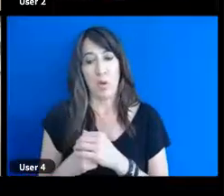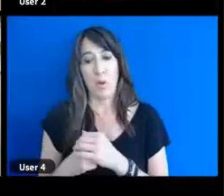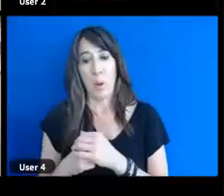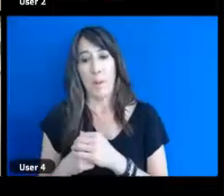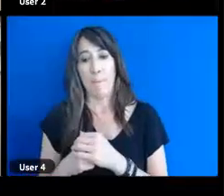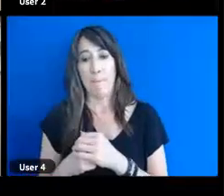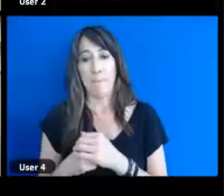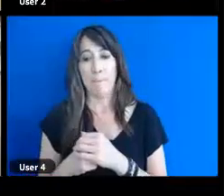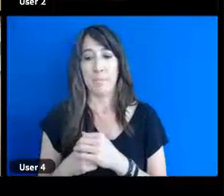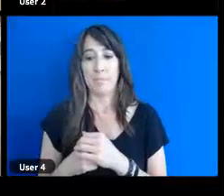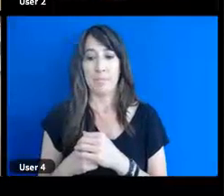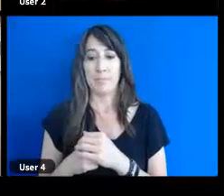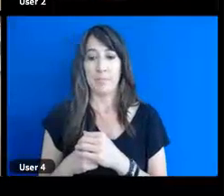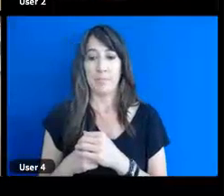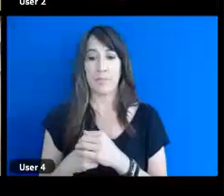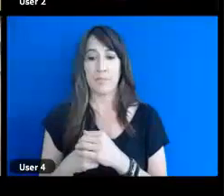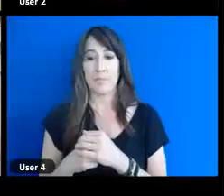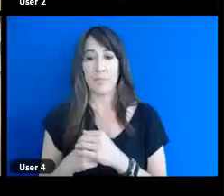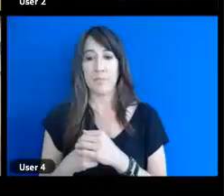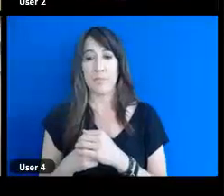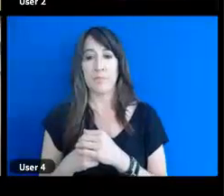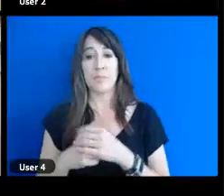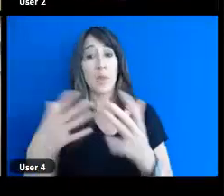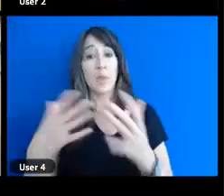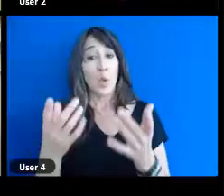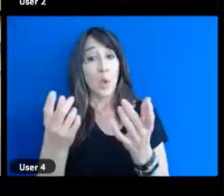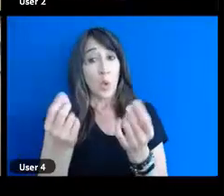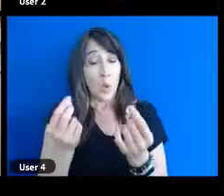certainly accelerated working from home.